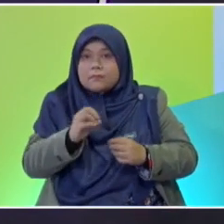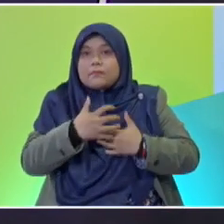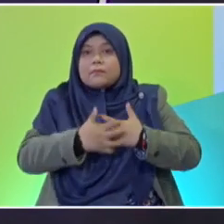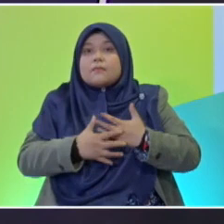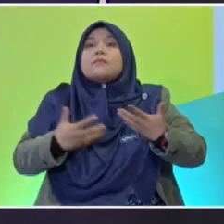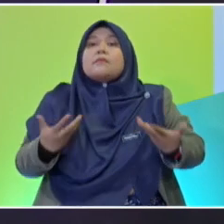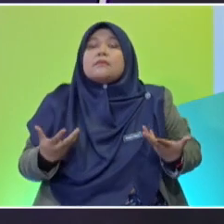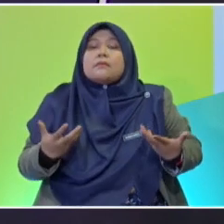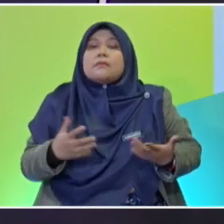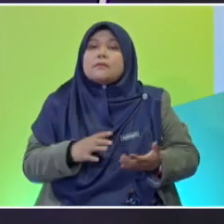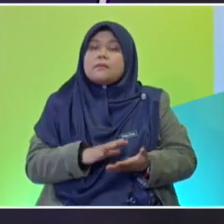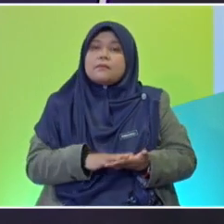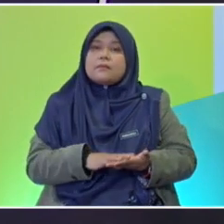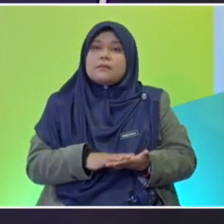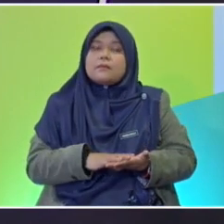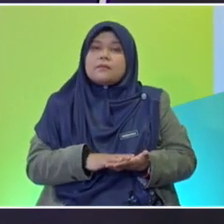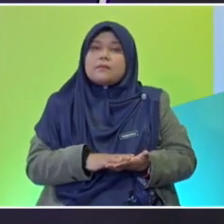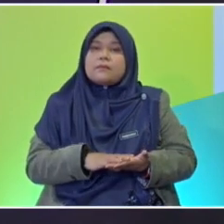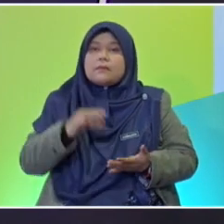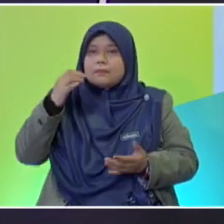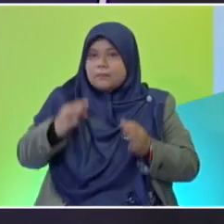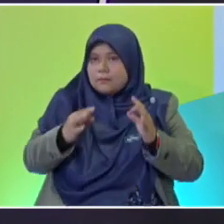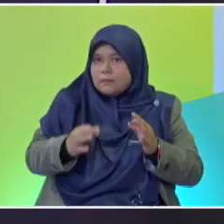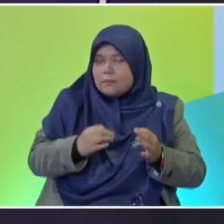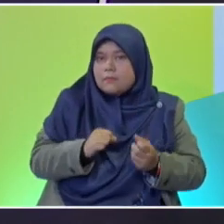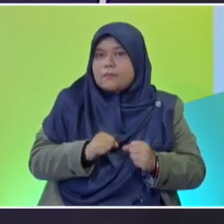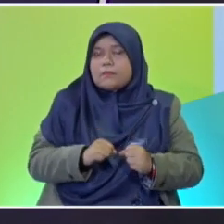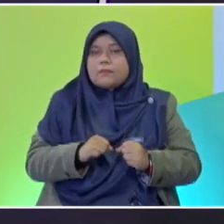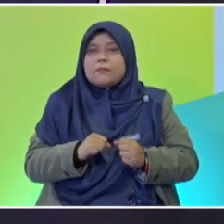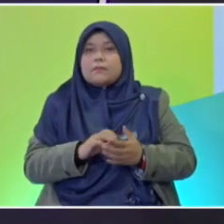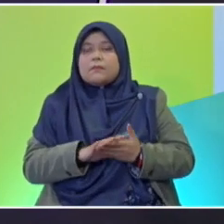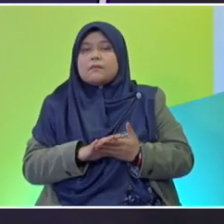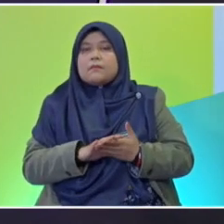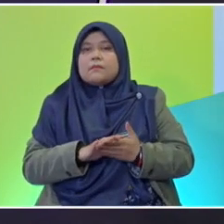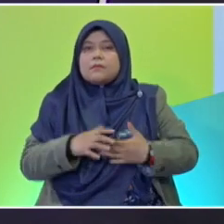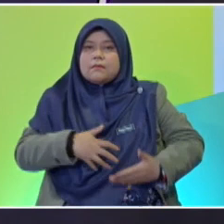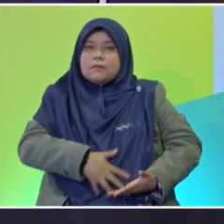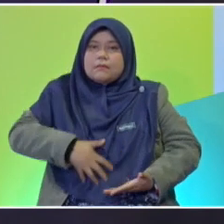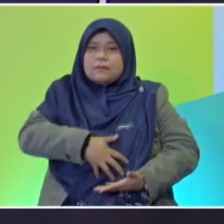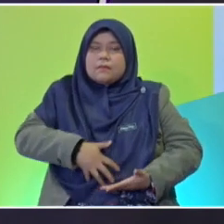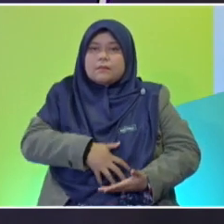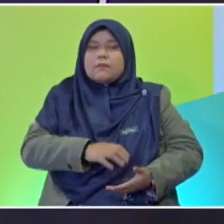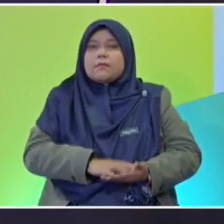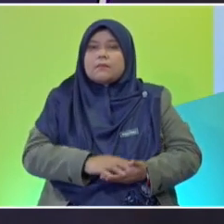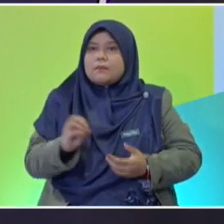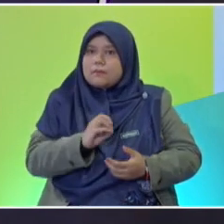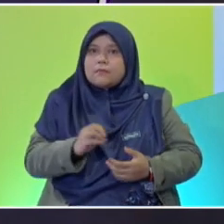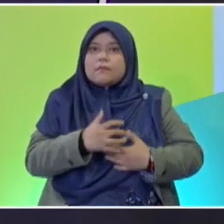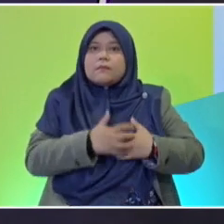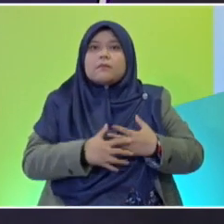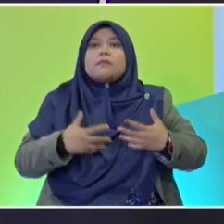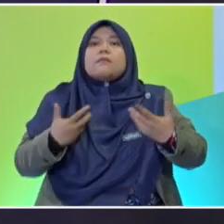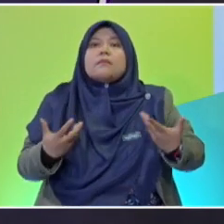guess? Okay. If you can think back about digestive system, without blood, how can all